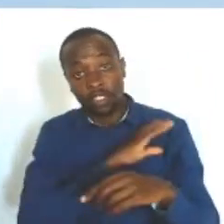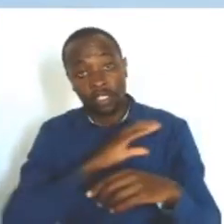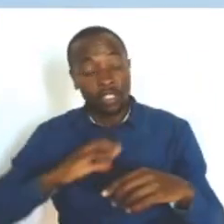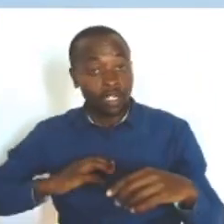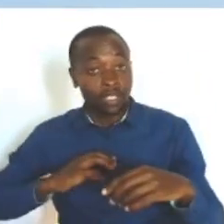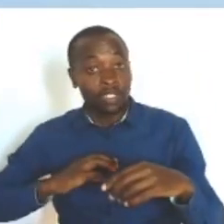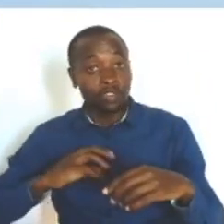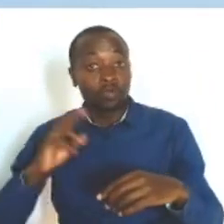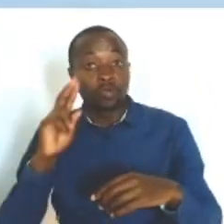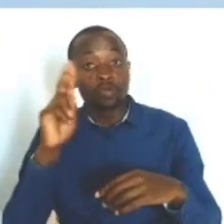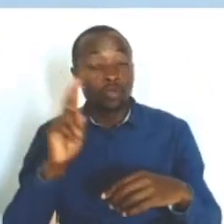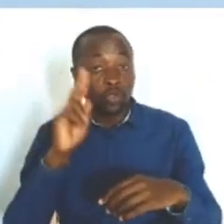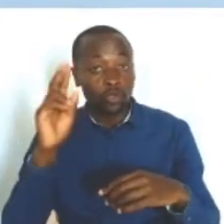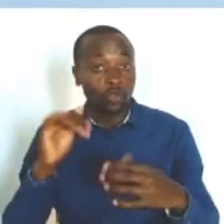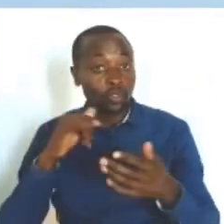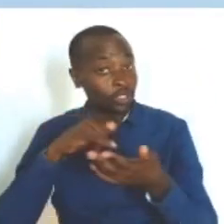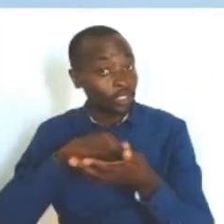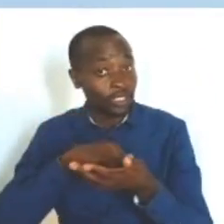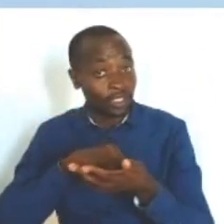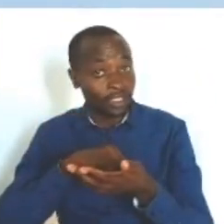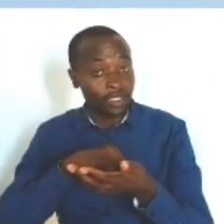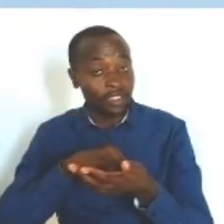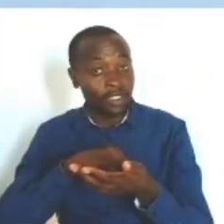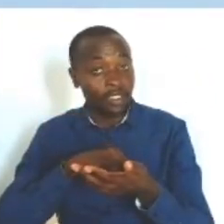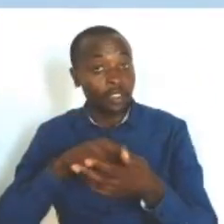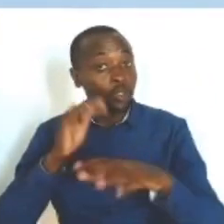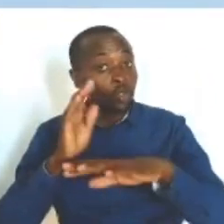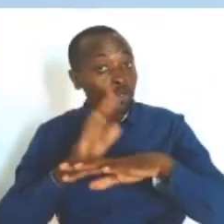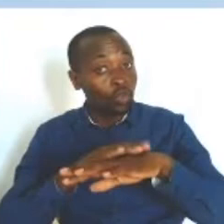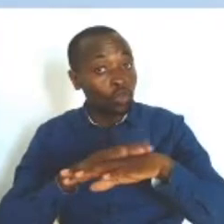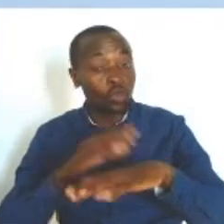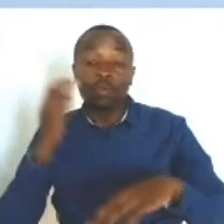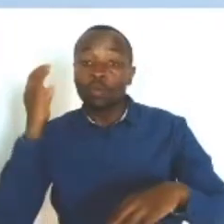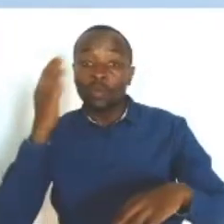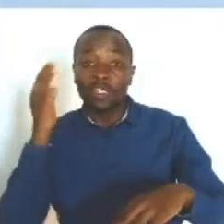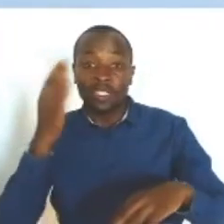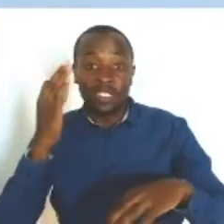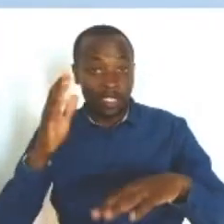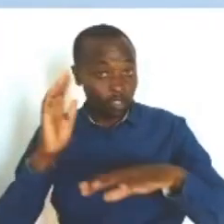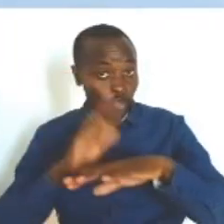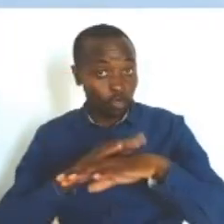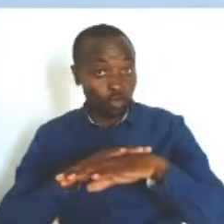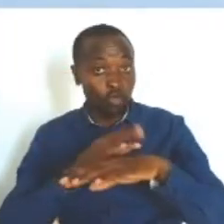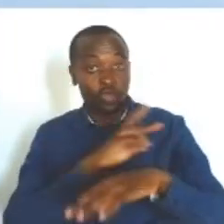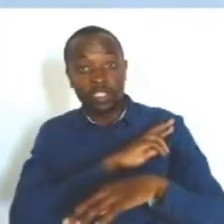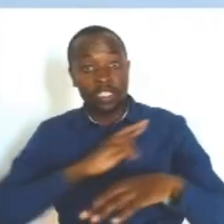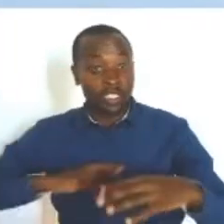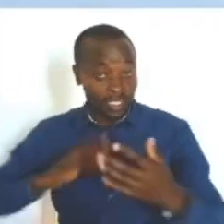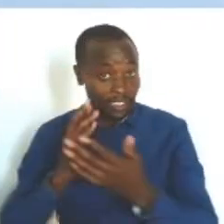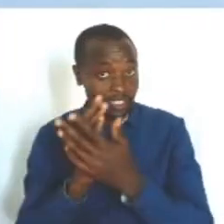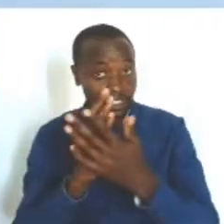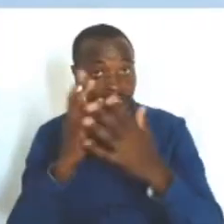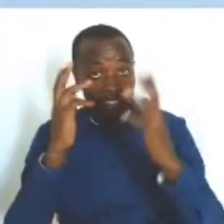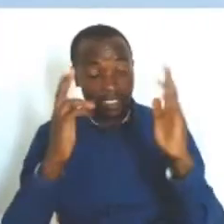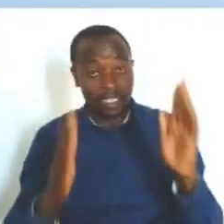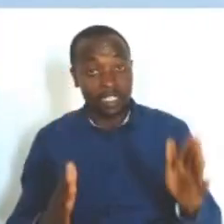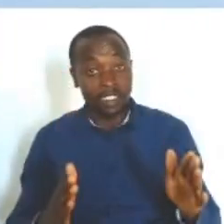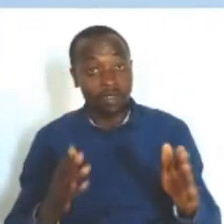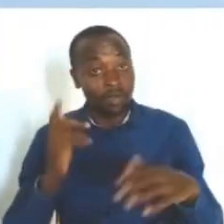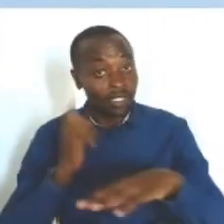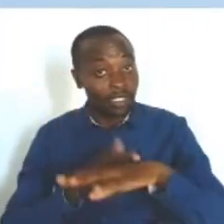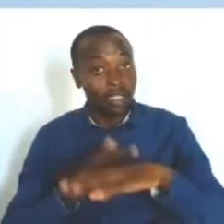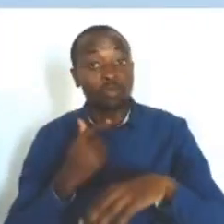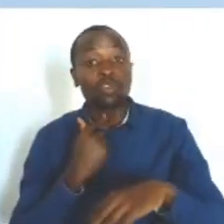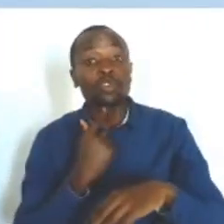They are using it. Some are good preachers, some are good religious leaders. But the moment you tell them